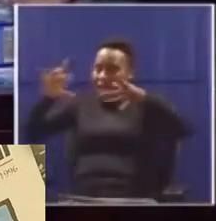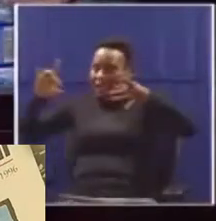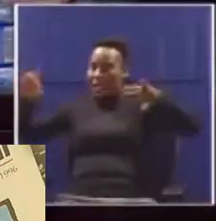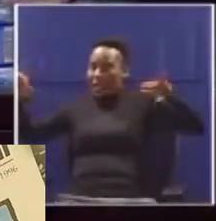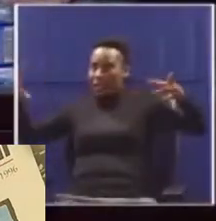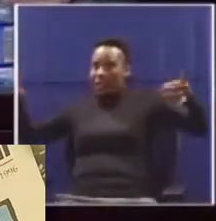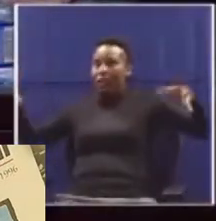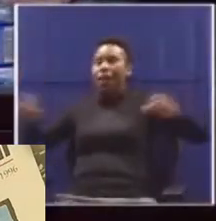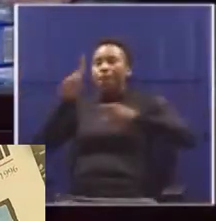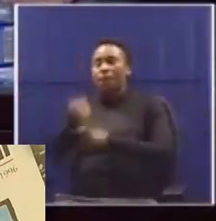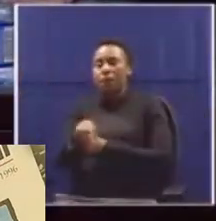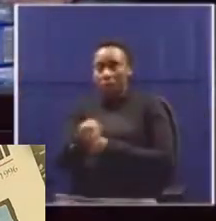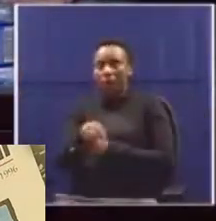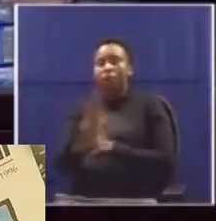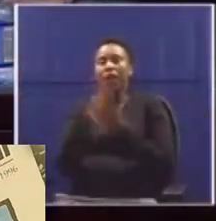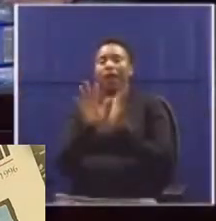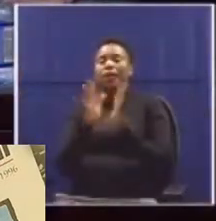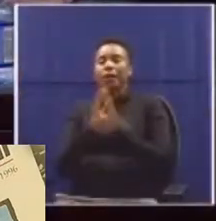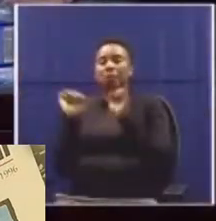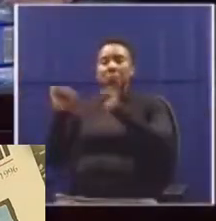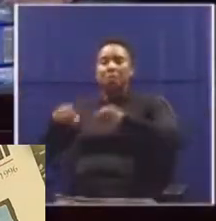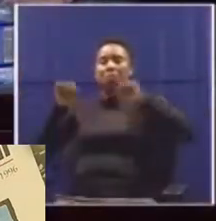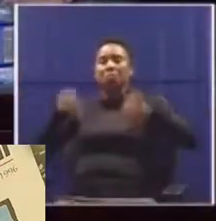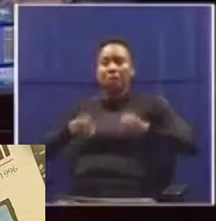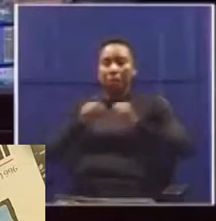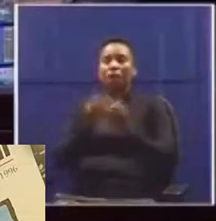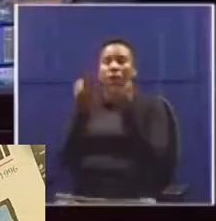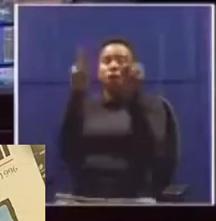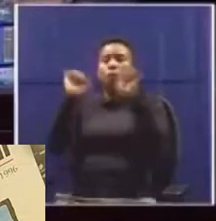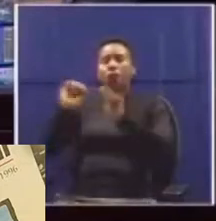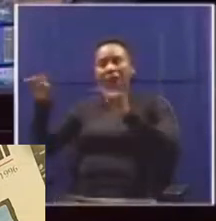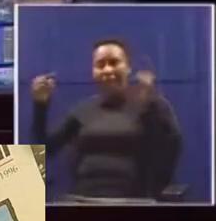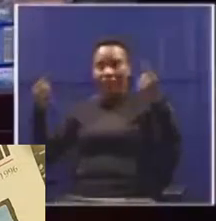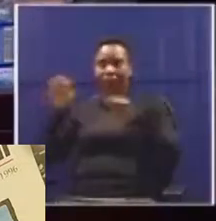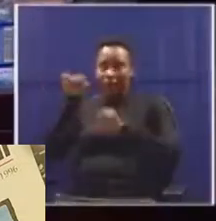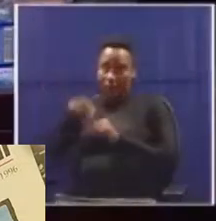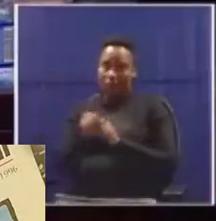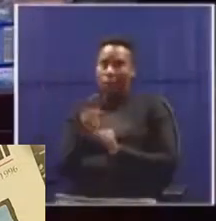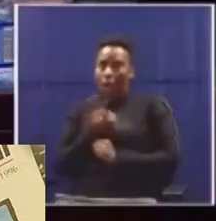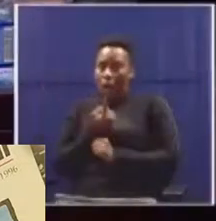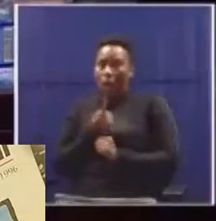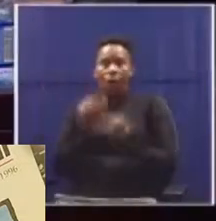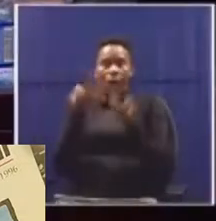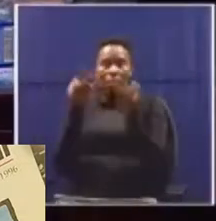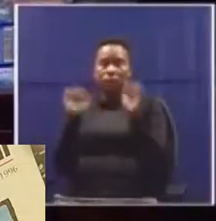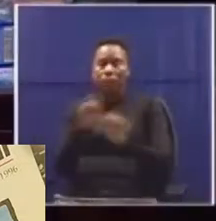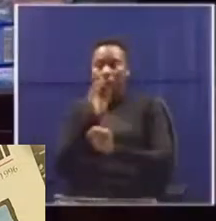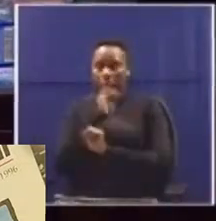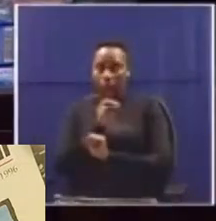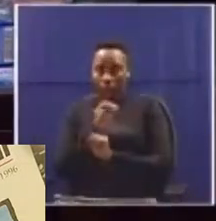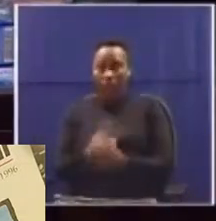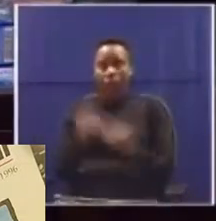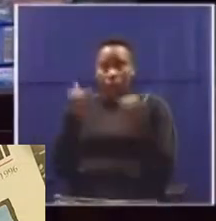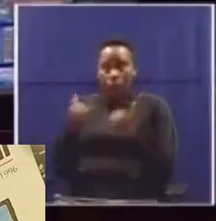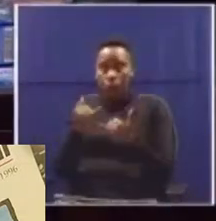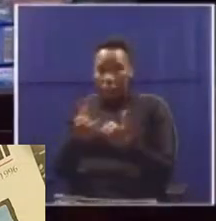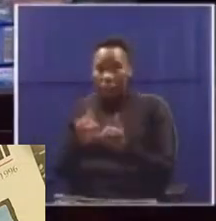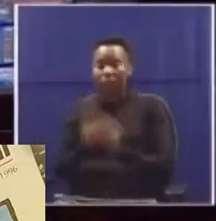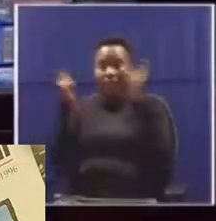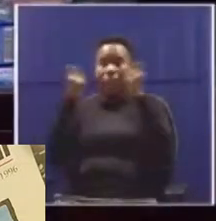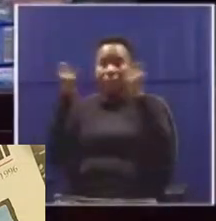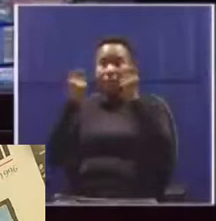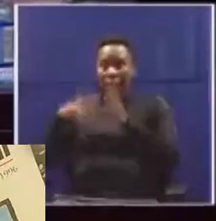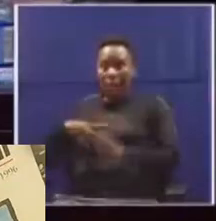and enhances the freedom of others close quote today we are celebrating the heroic struggles